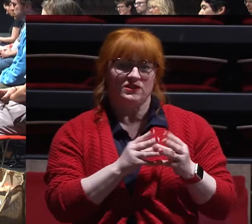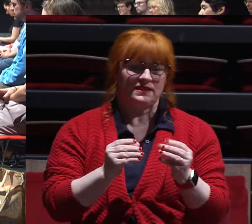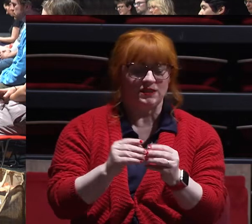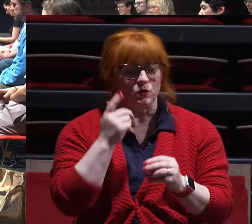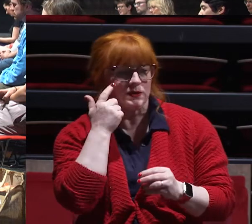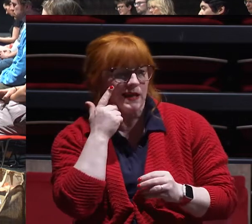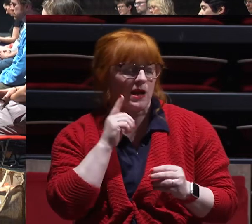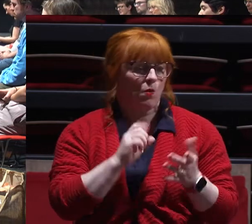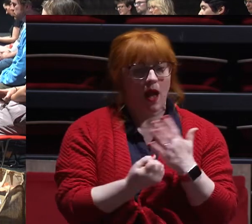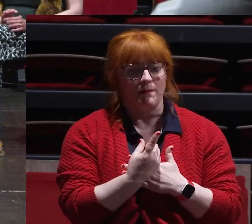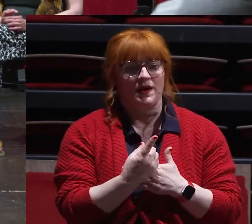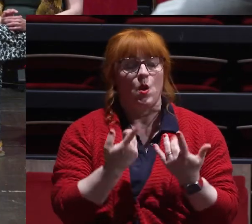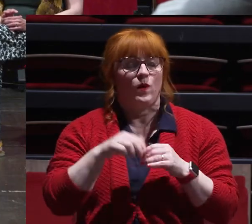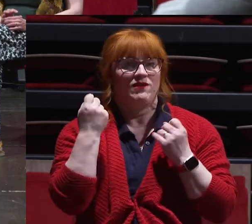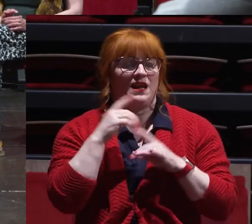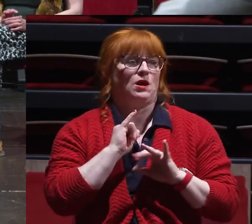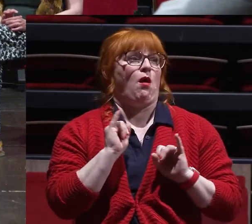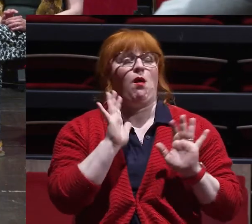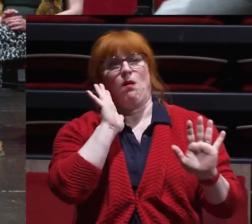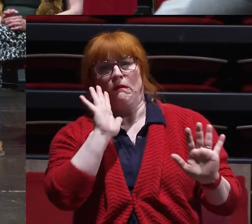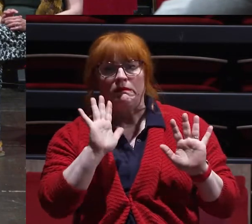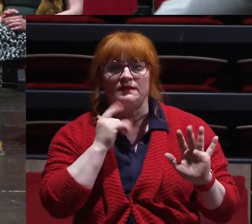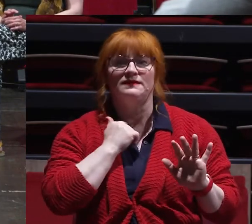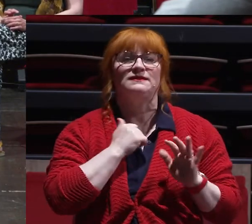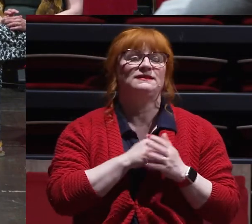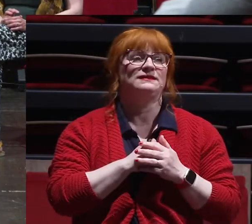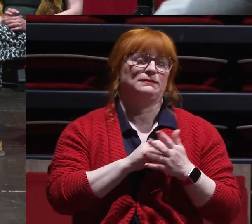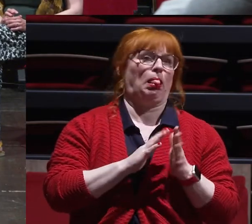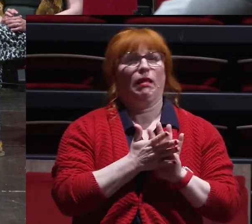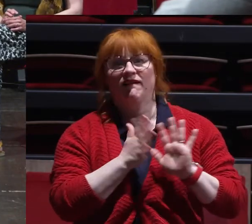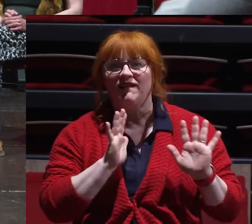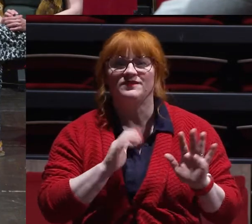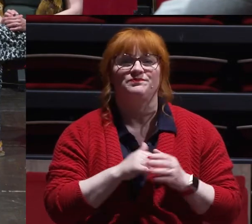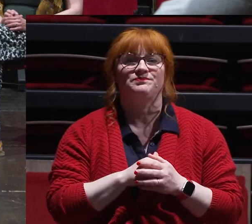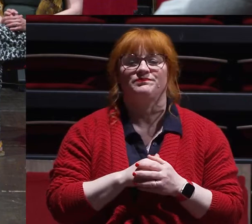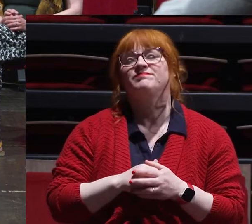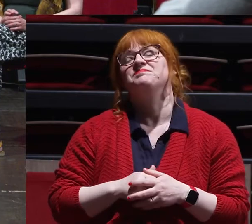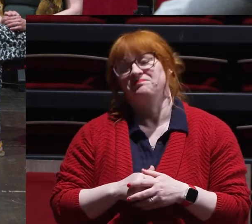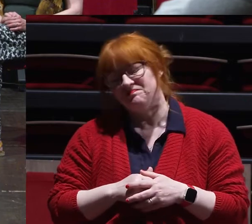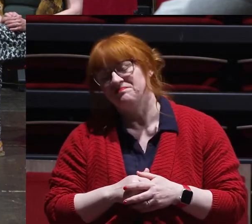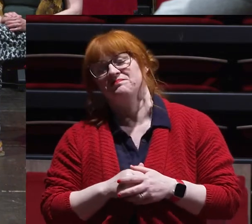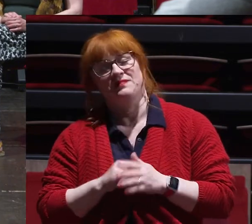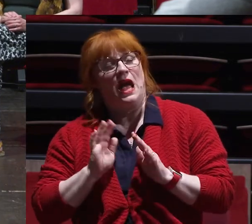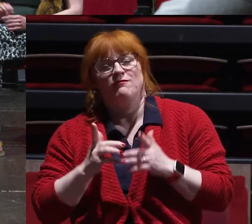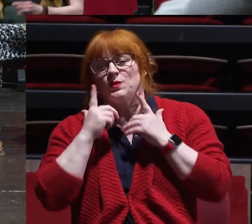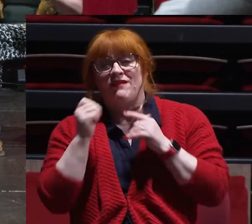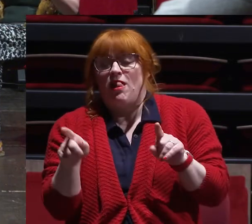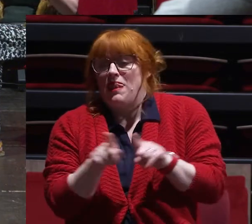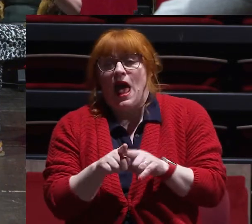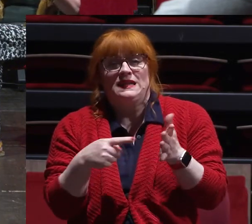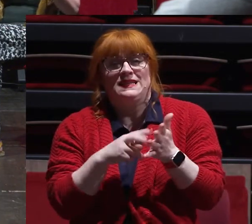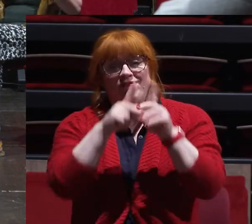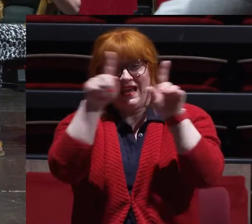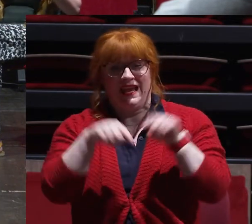was like we were shuffling scenes to see what happened. And then we realised really quickly You've got to be careful. What happened. Yeah, I mean, it